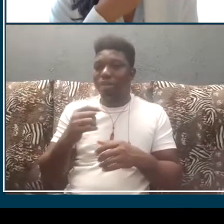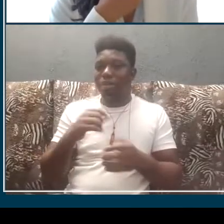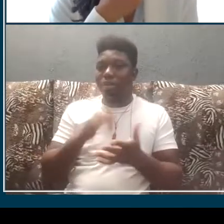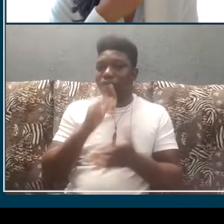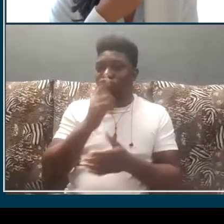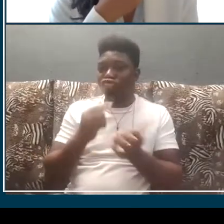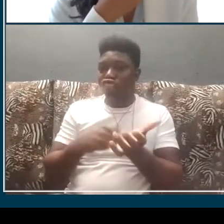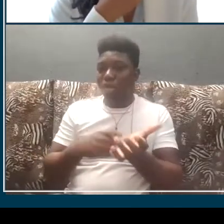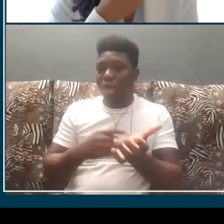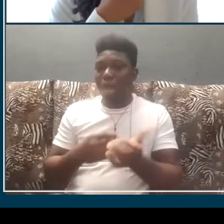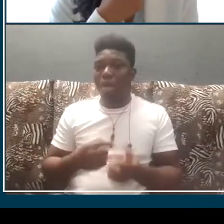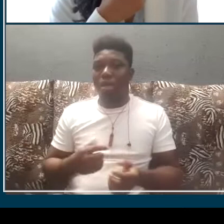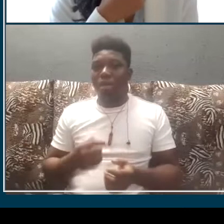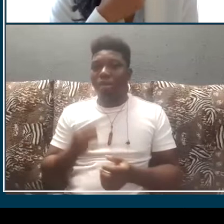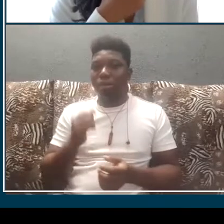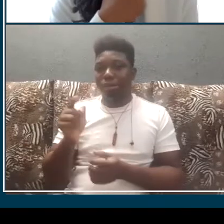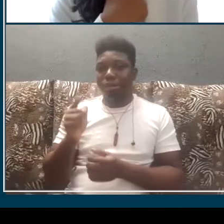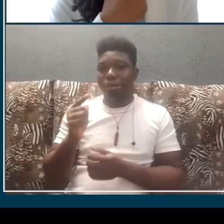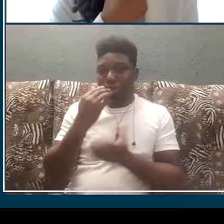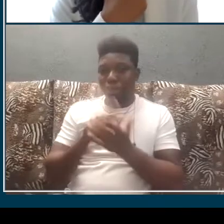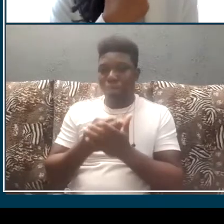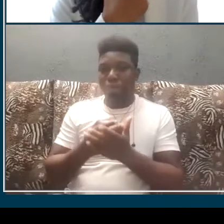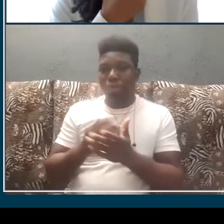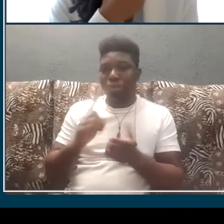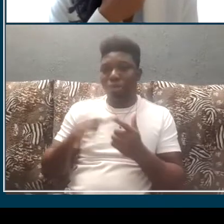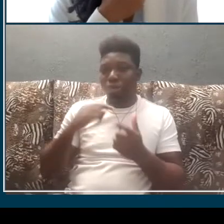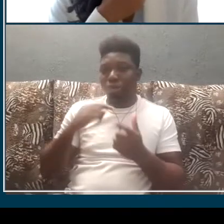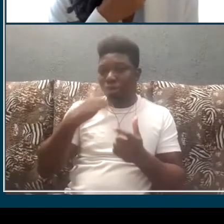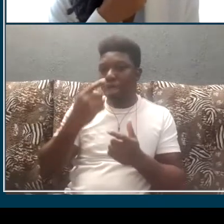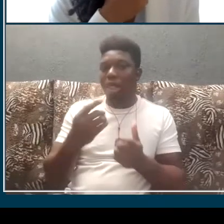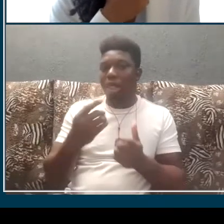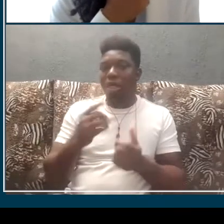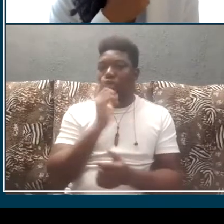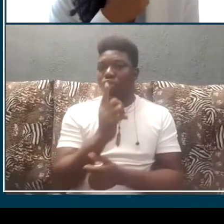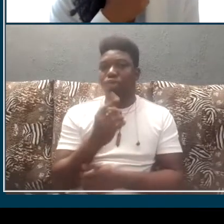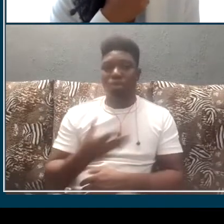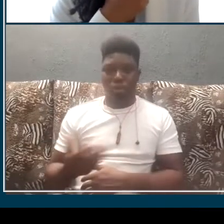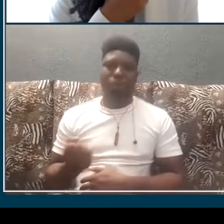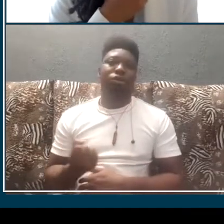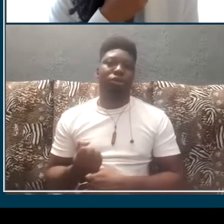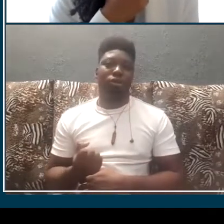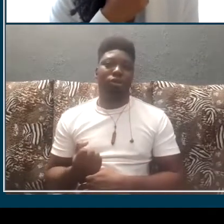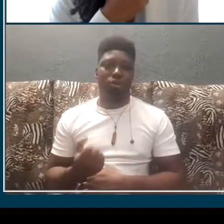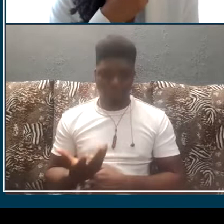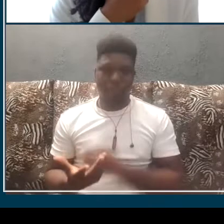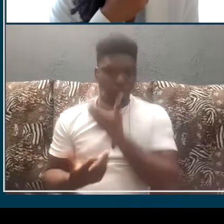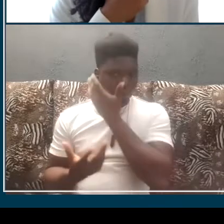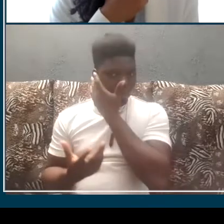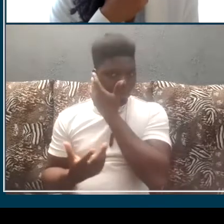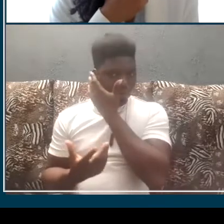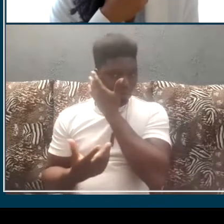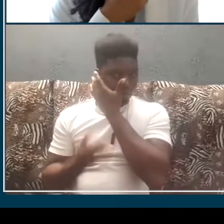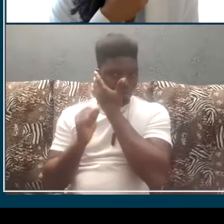to say true things. So Yes, you're in the the right person, place. yeah, the person giving